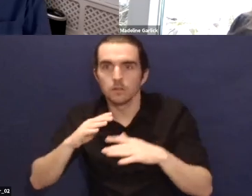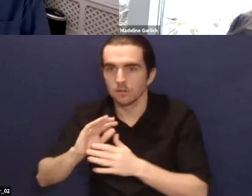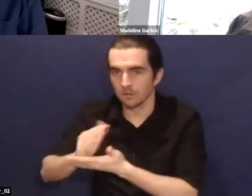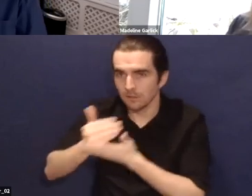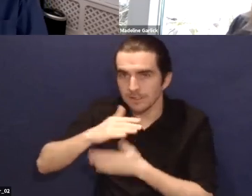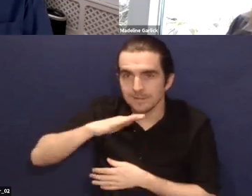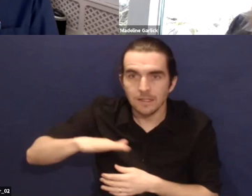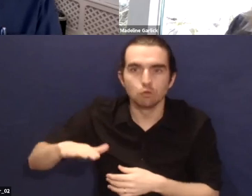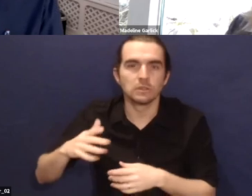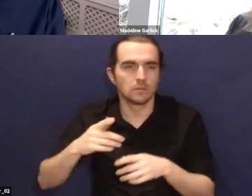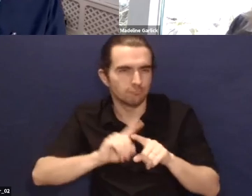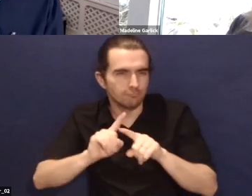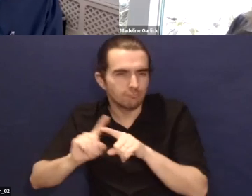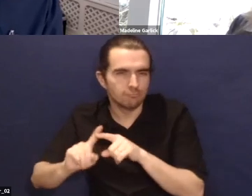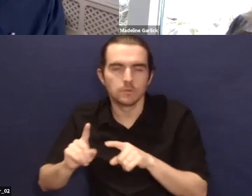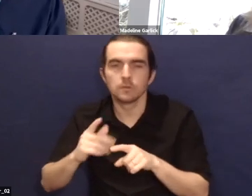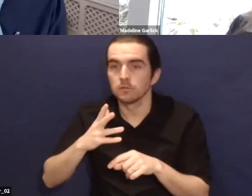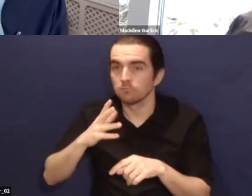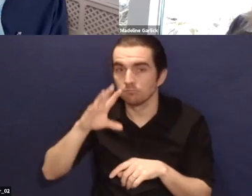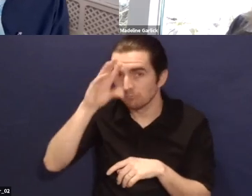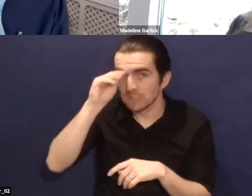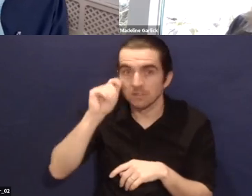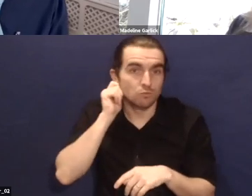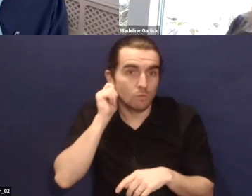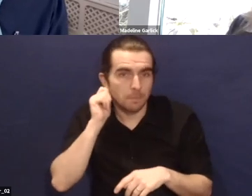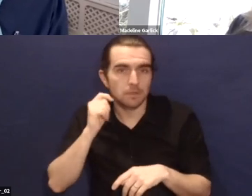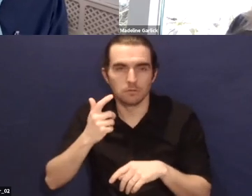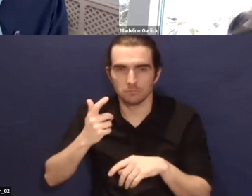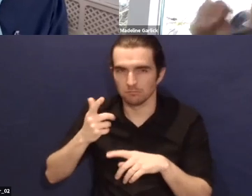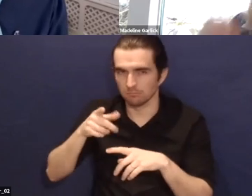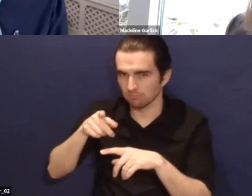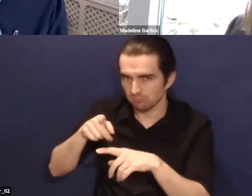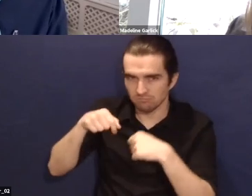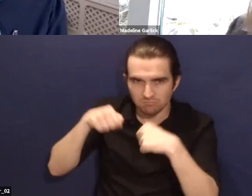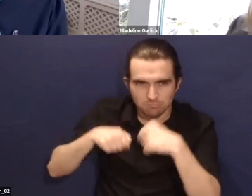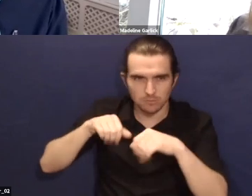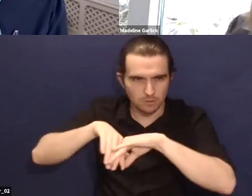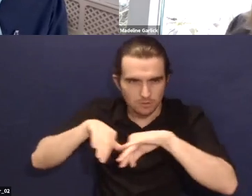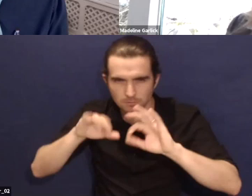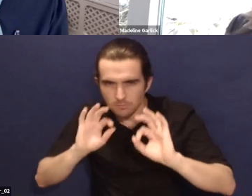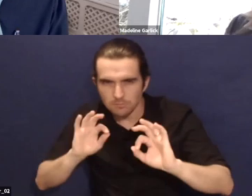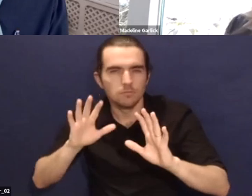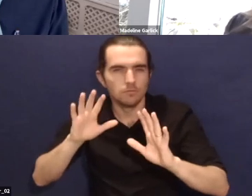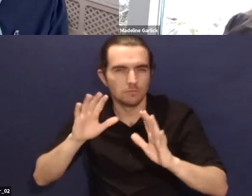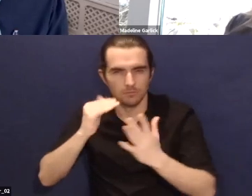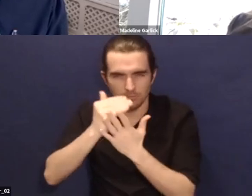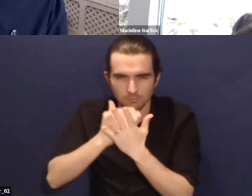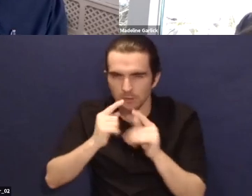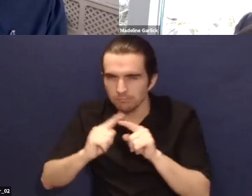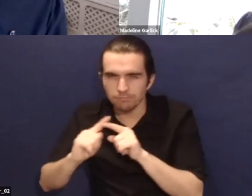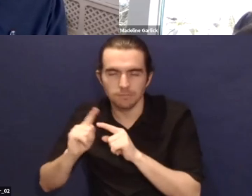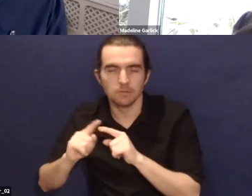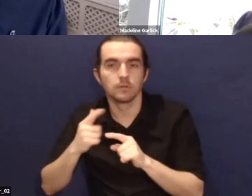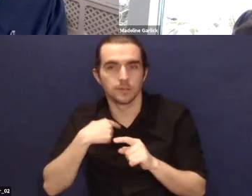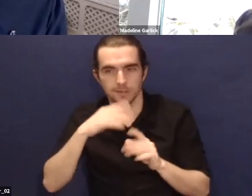the high-level panel that has been initiated by the Secretary General, which is charged with specifically focusing on ways in which we